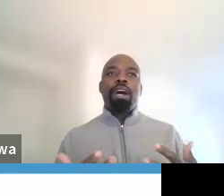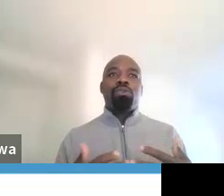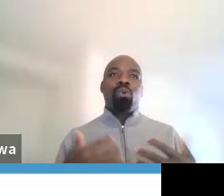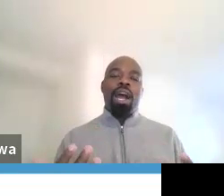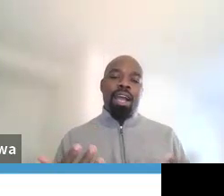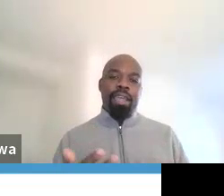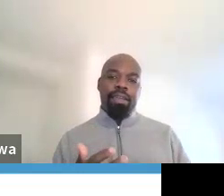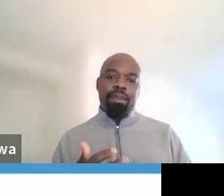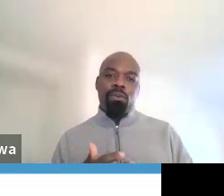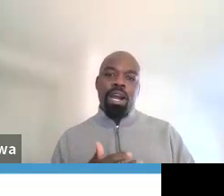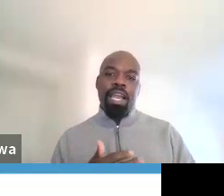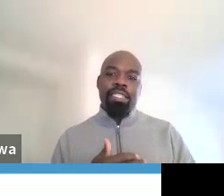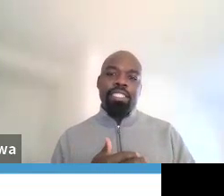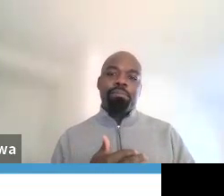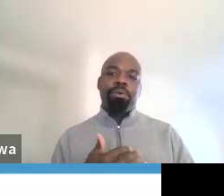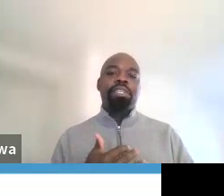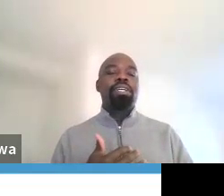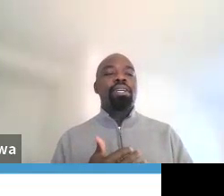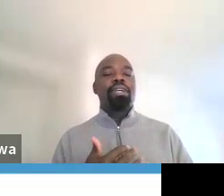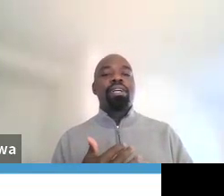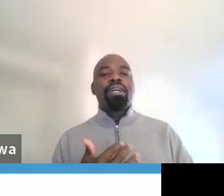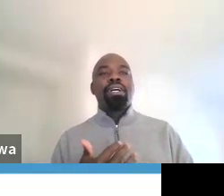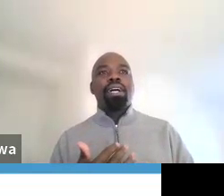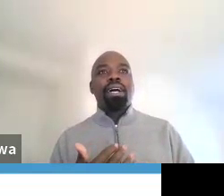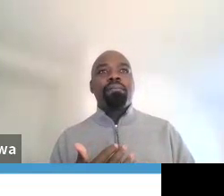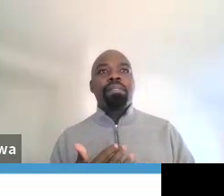talk about why this is important,